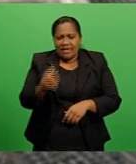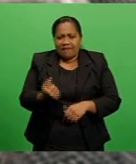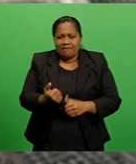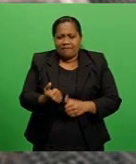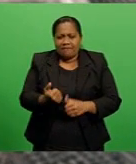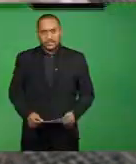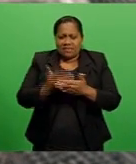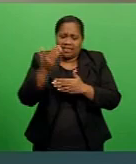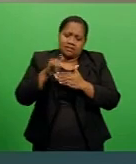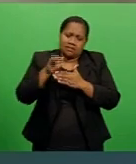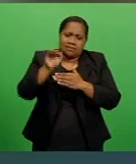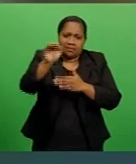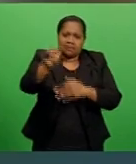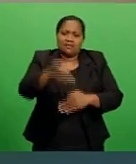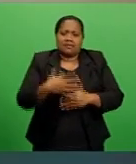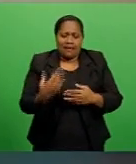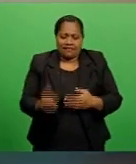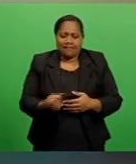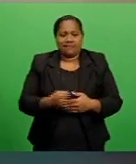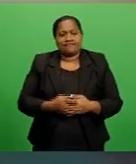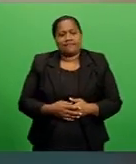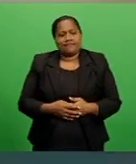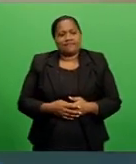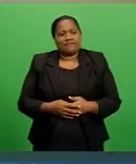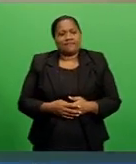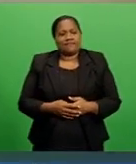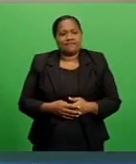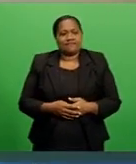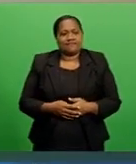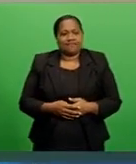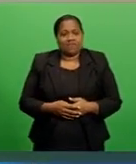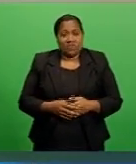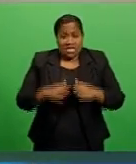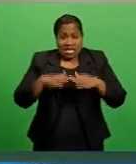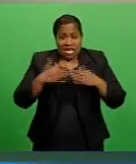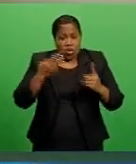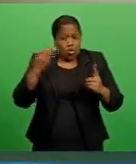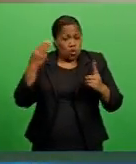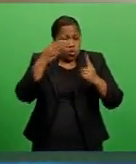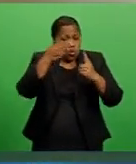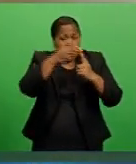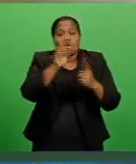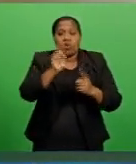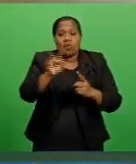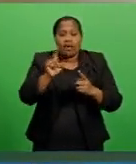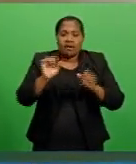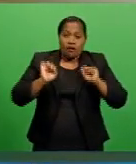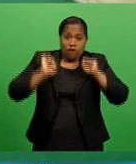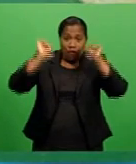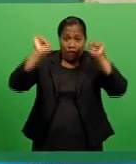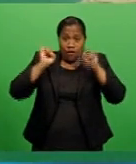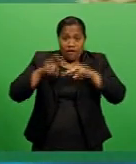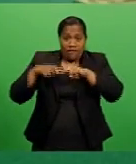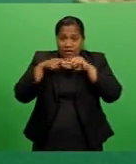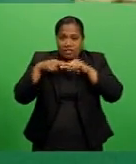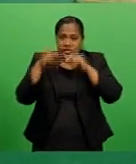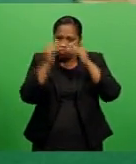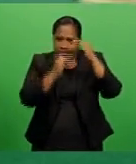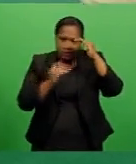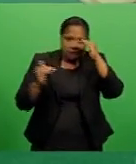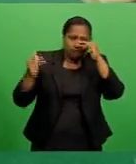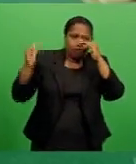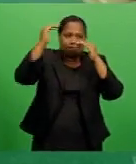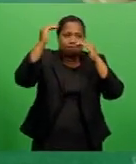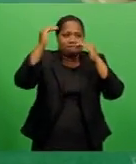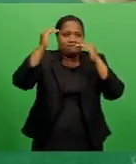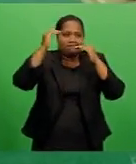reports. Drive. The mission is to take weightlifting Fiji to greater heights. Those who are in